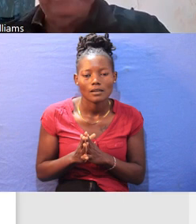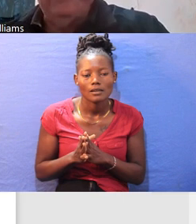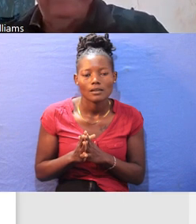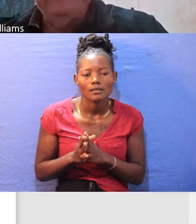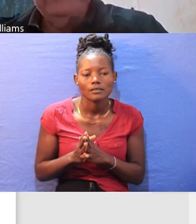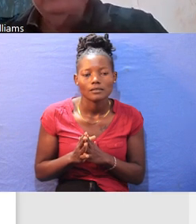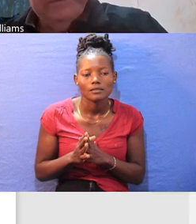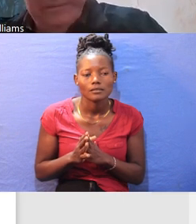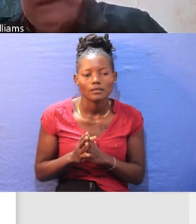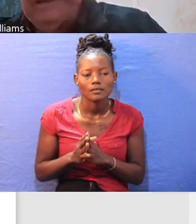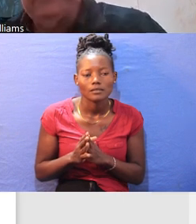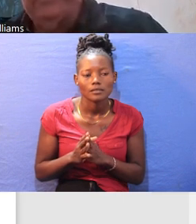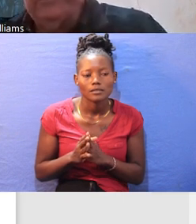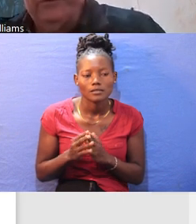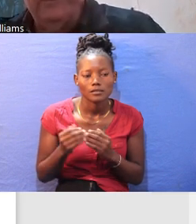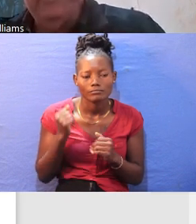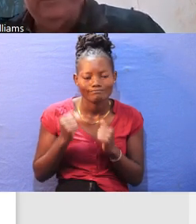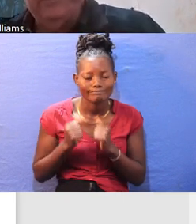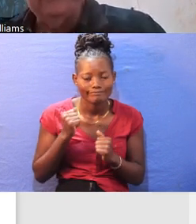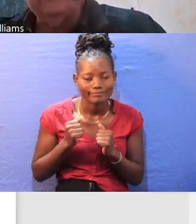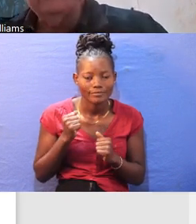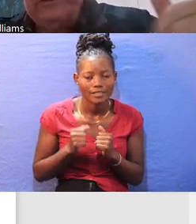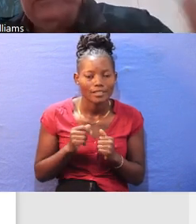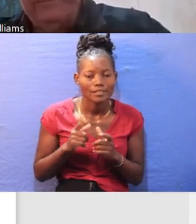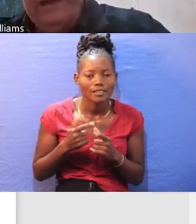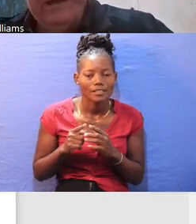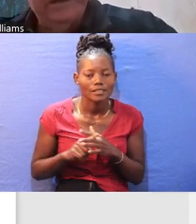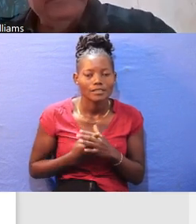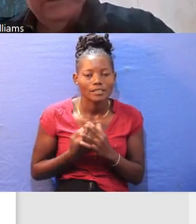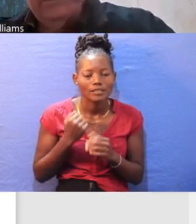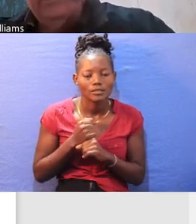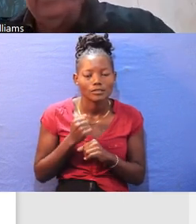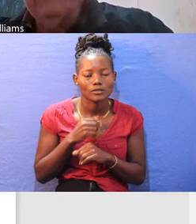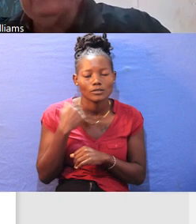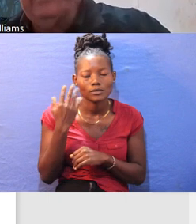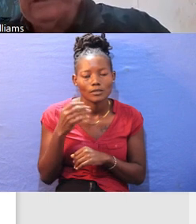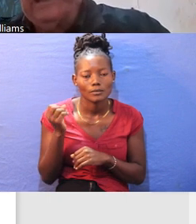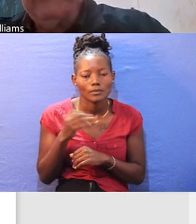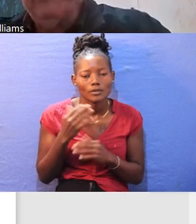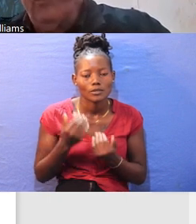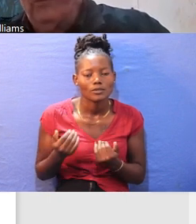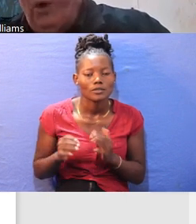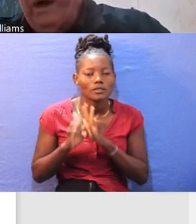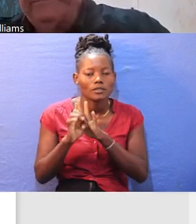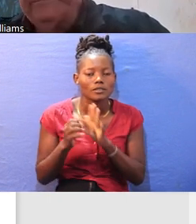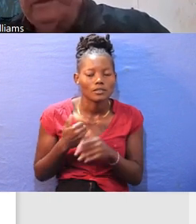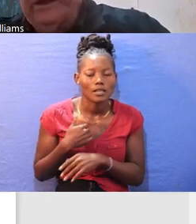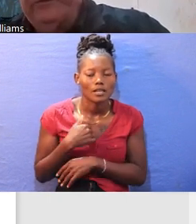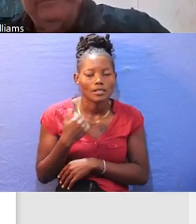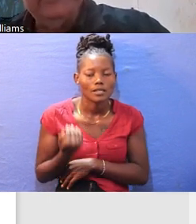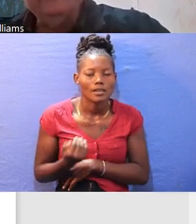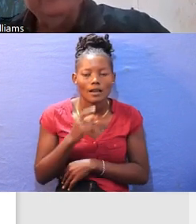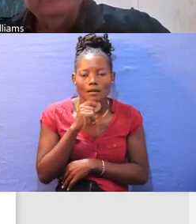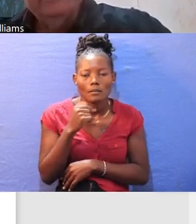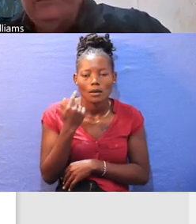their strength up, they began to do amazing things. For example, I had a young man that ran 11.1 in